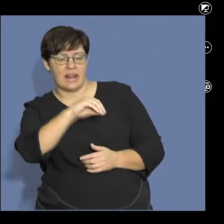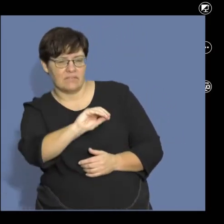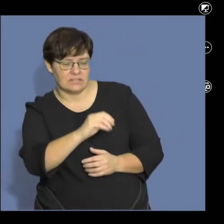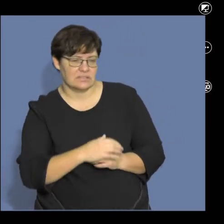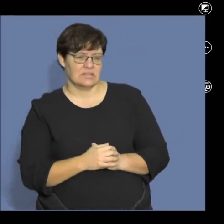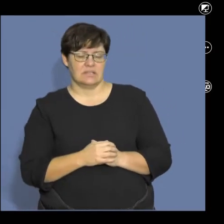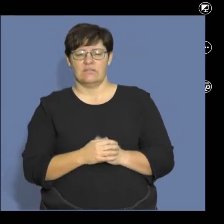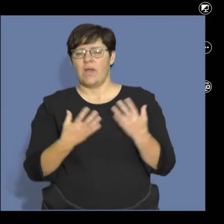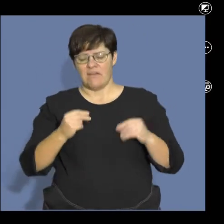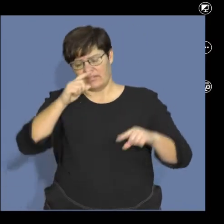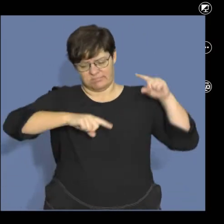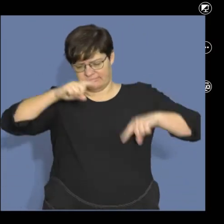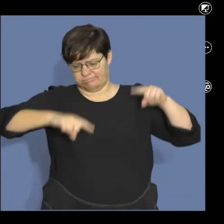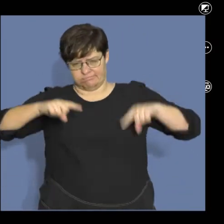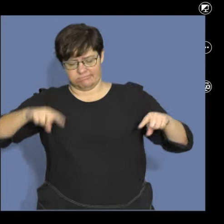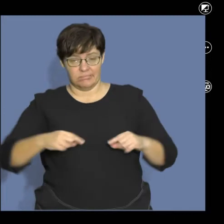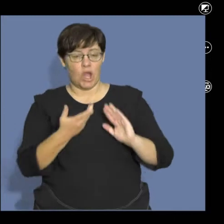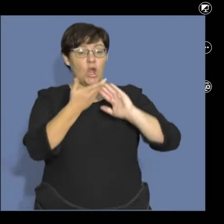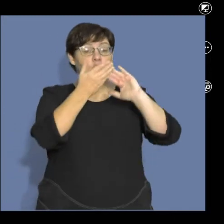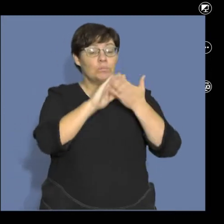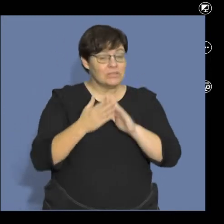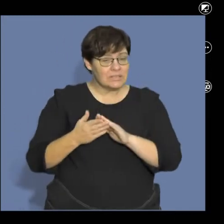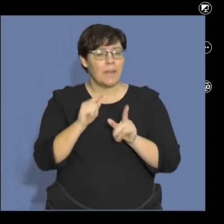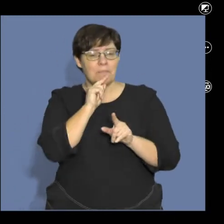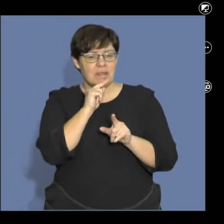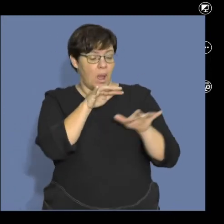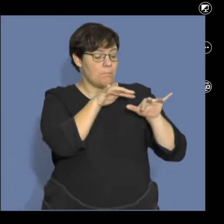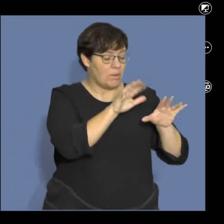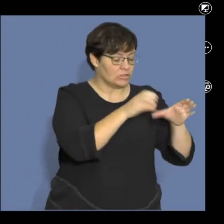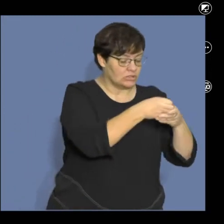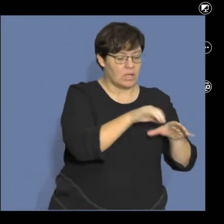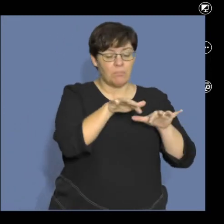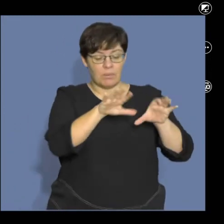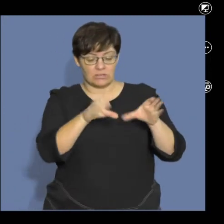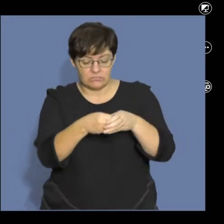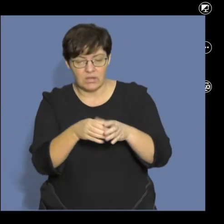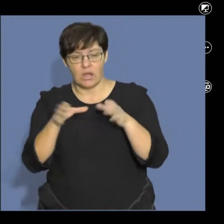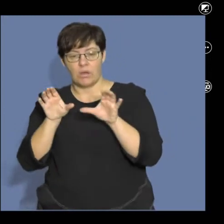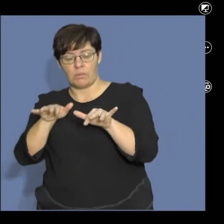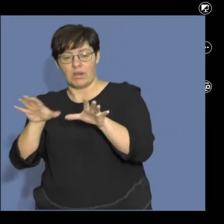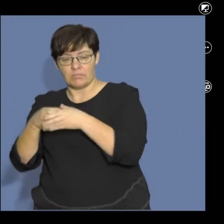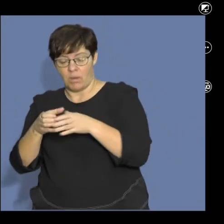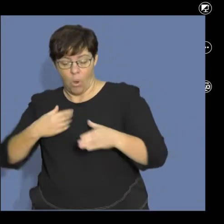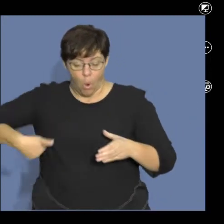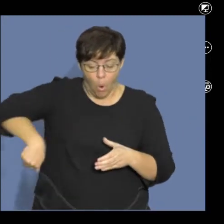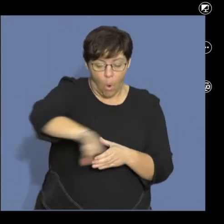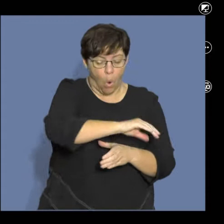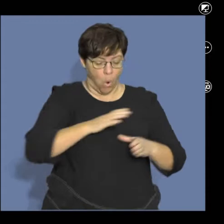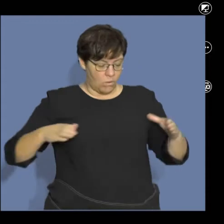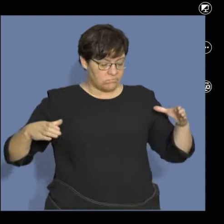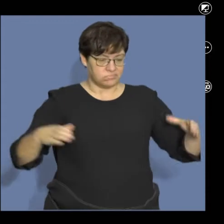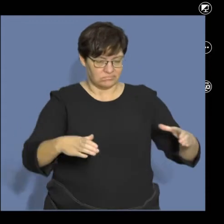elephant. So a community is many populations. But here's the kicker.